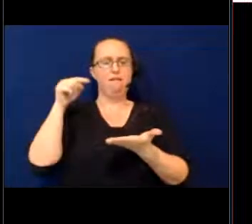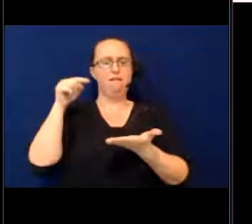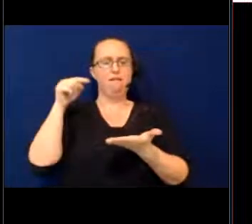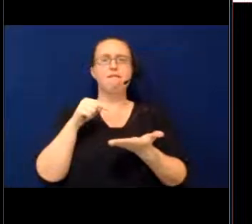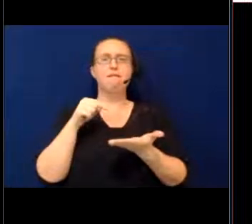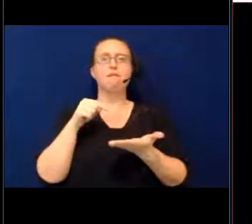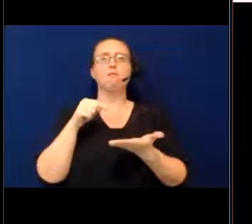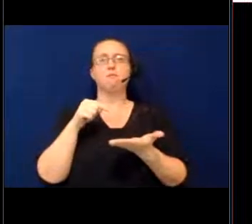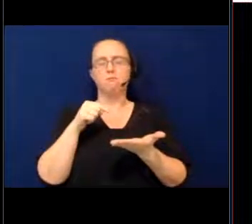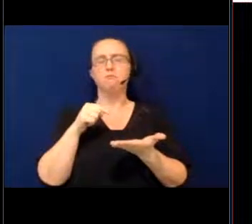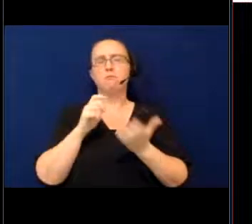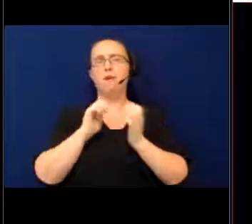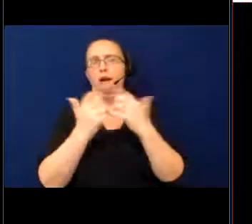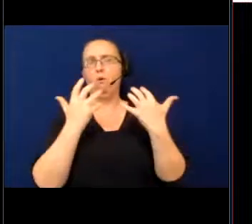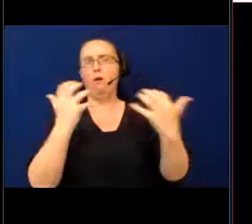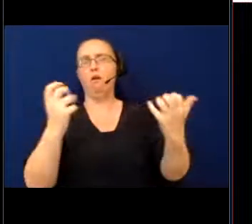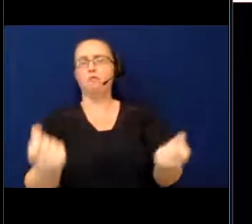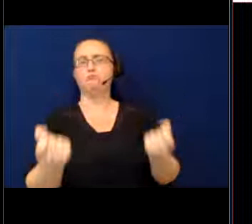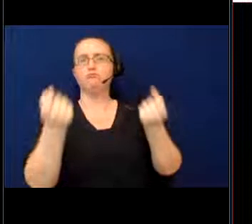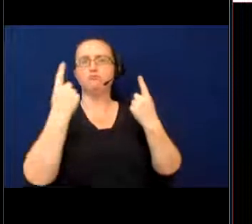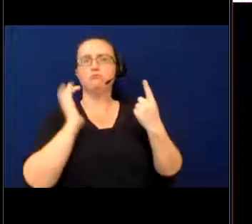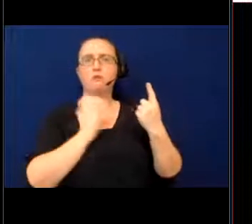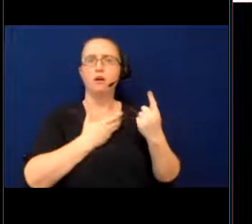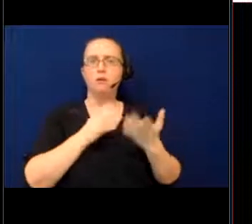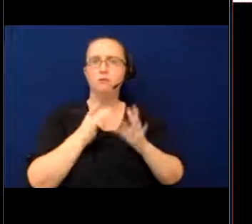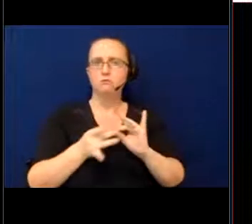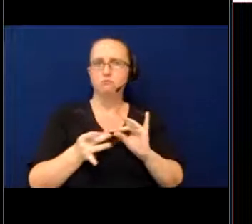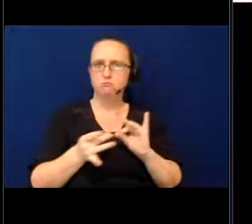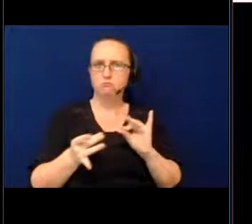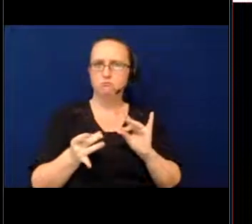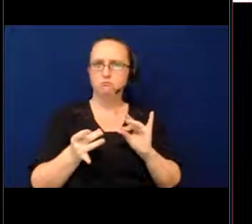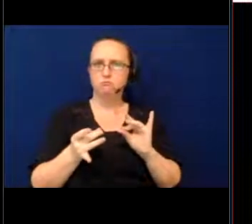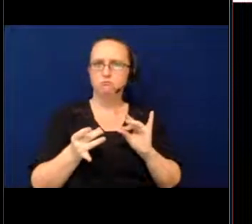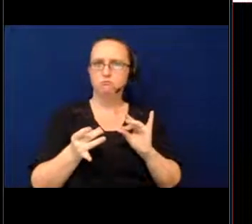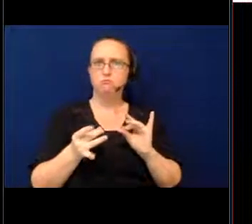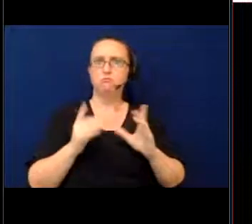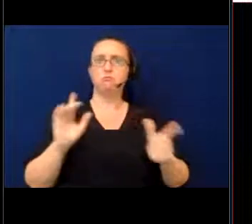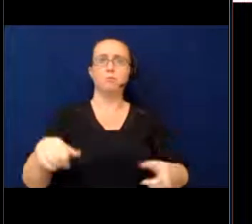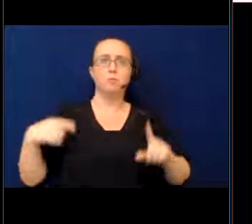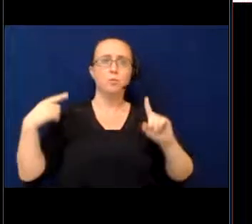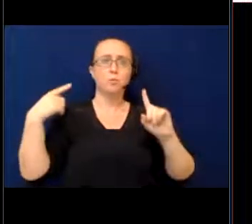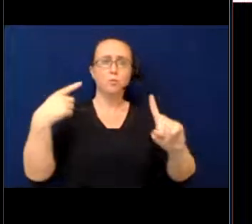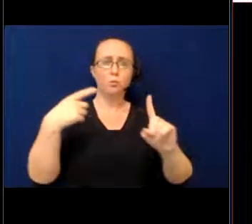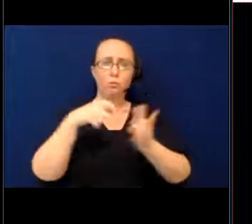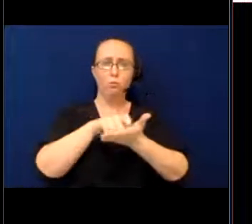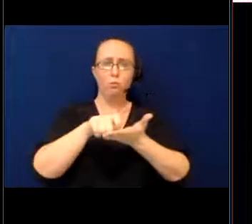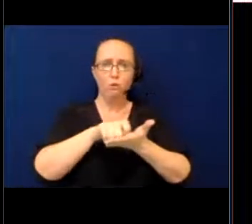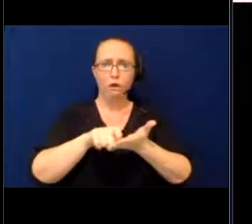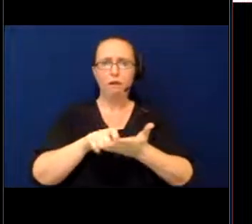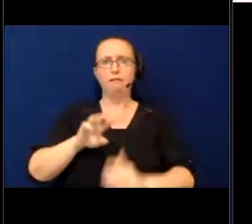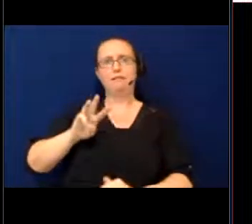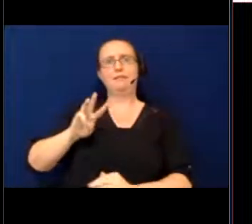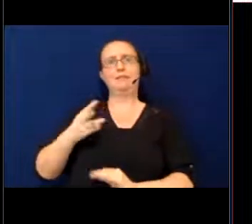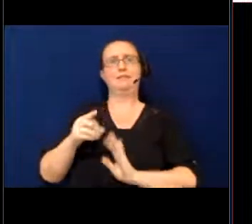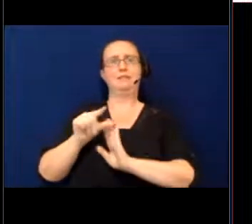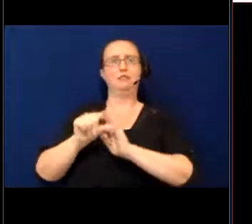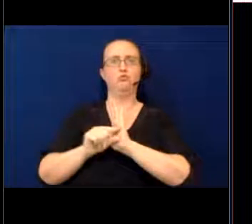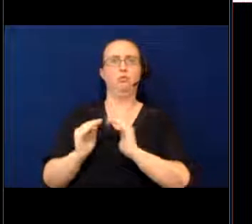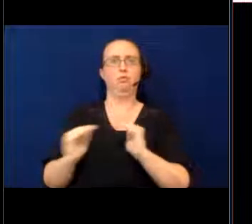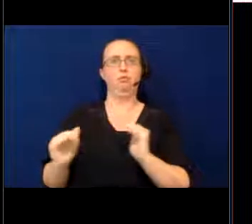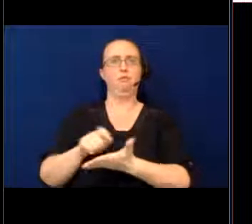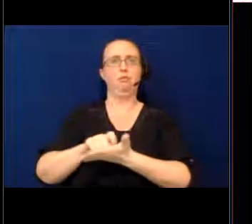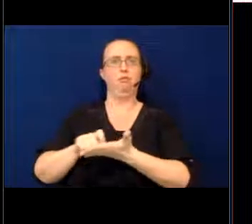audience understands our message. We strive in our writing to write at a 6th grade level. And just remember,